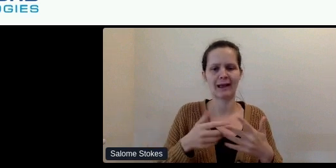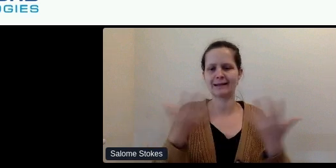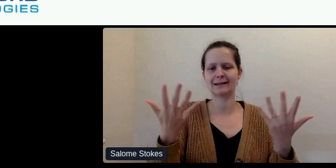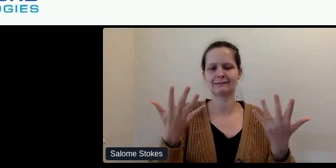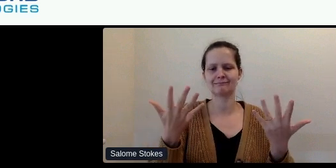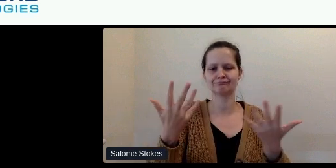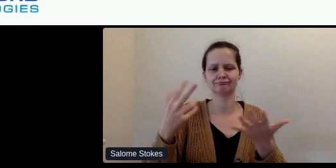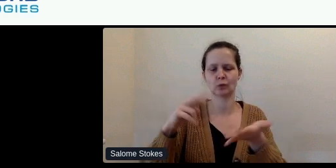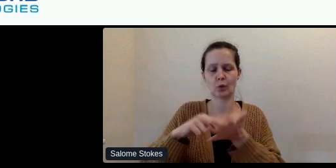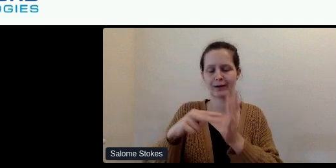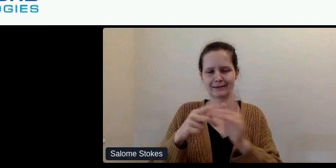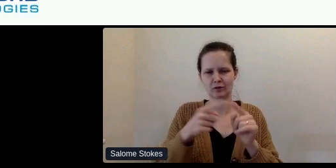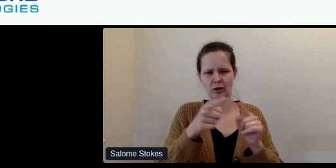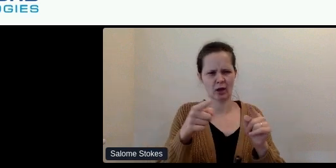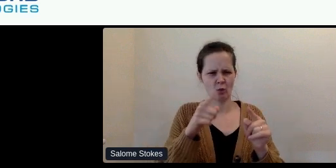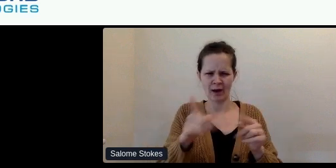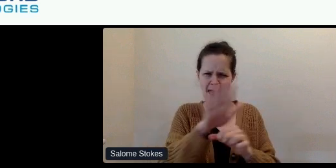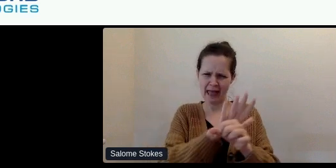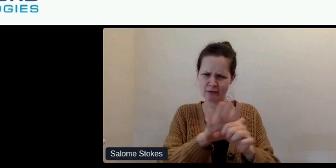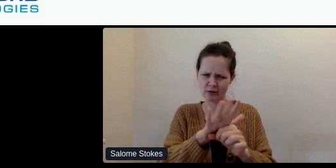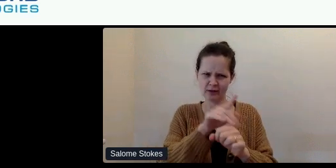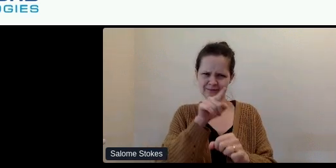seems to be struggling with